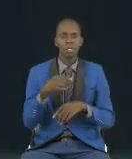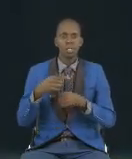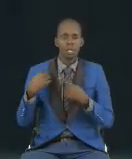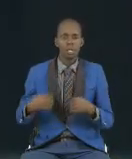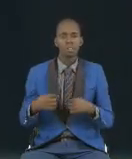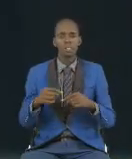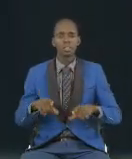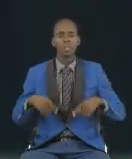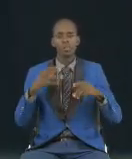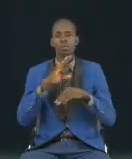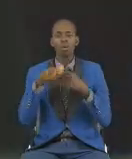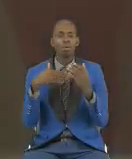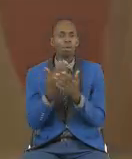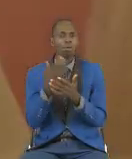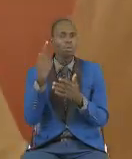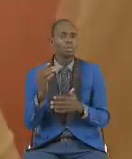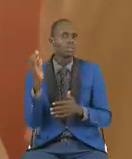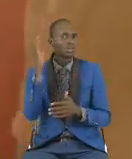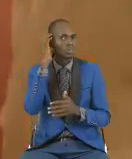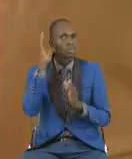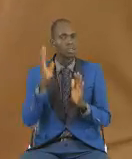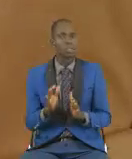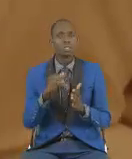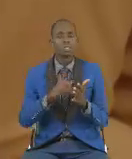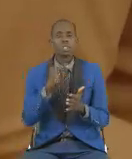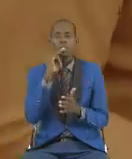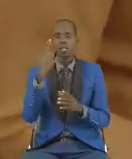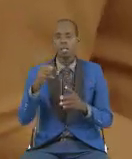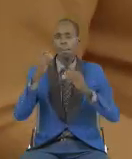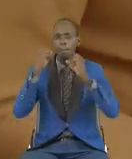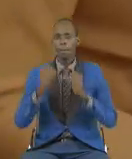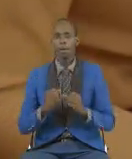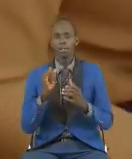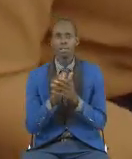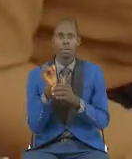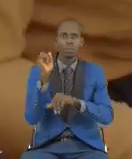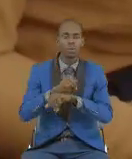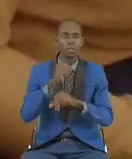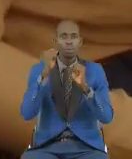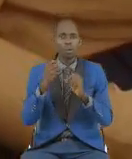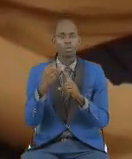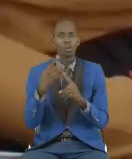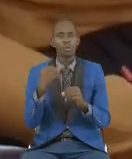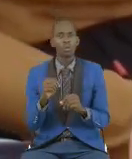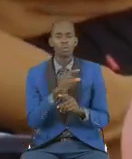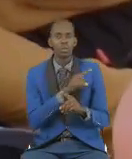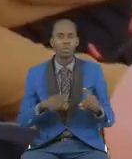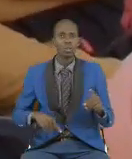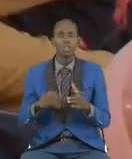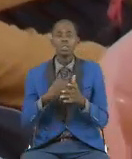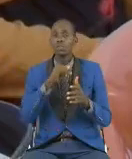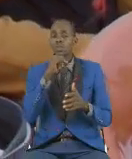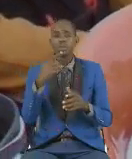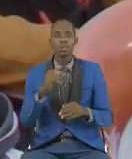the hearers. It's the power that prevails, the power of the word. It wasn't their personality. It